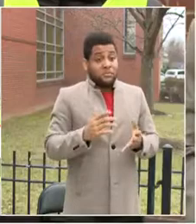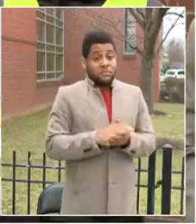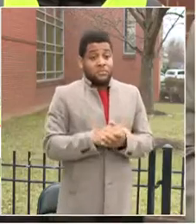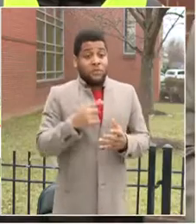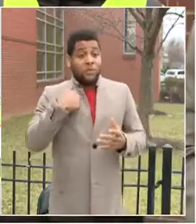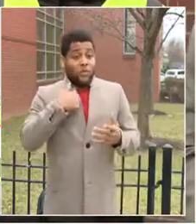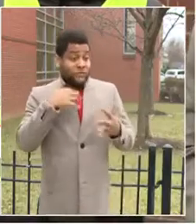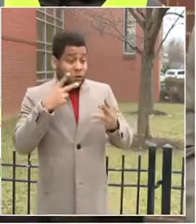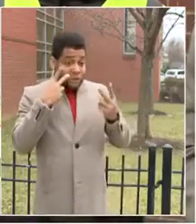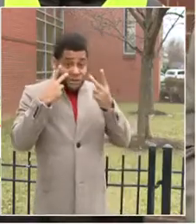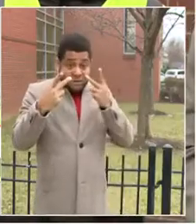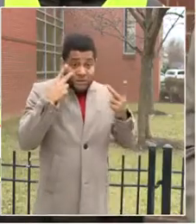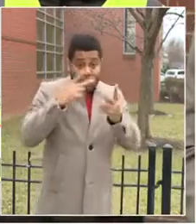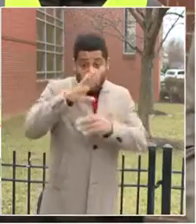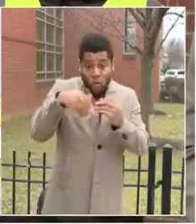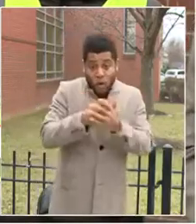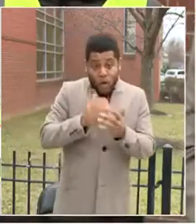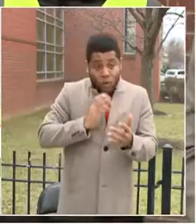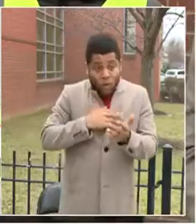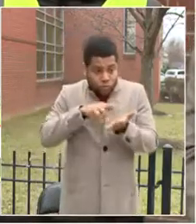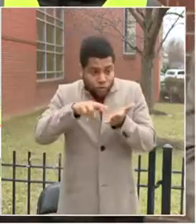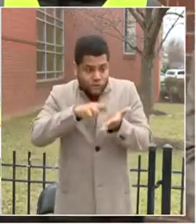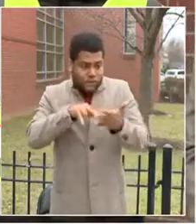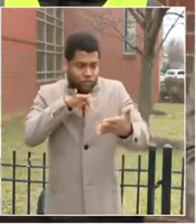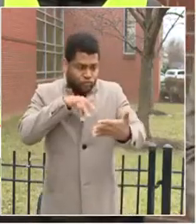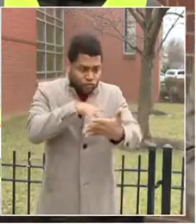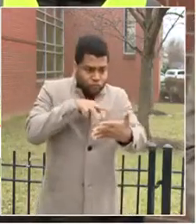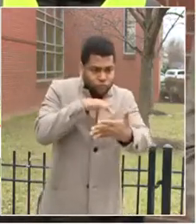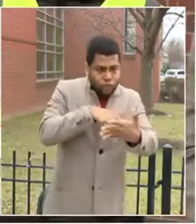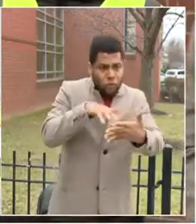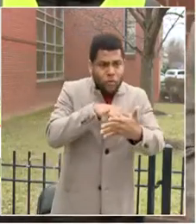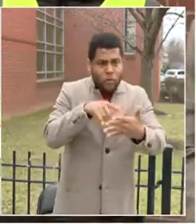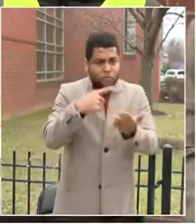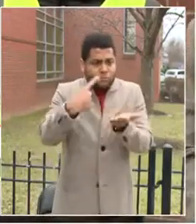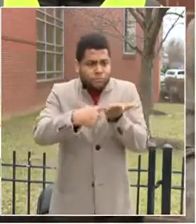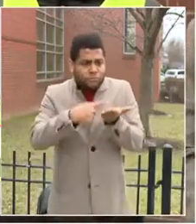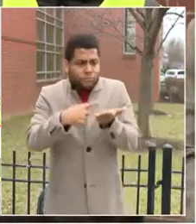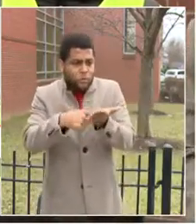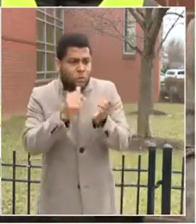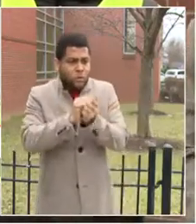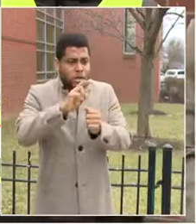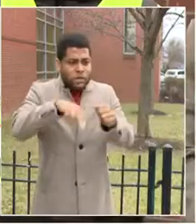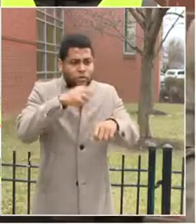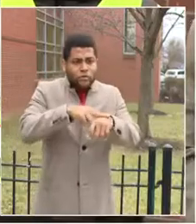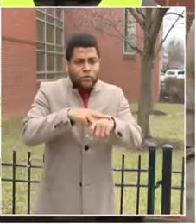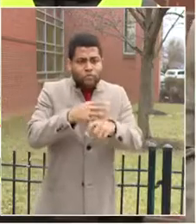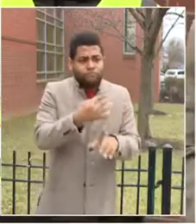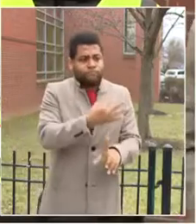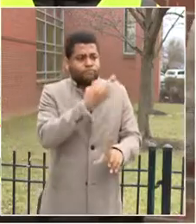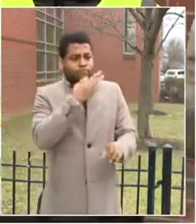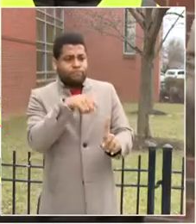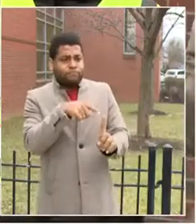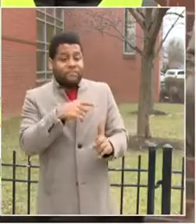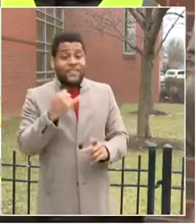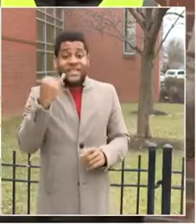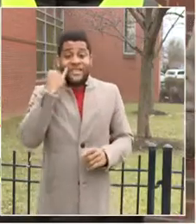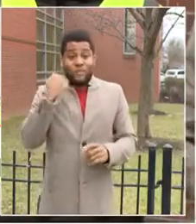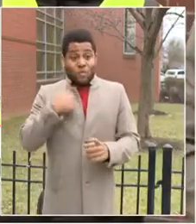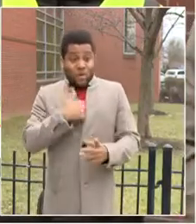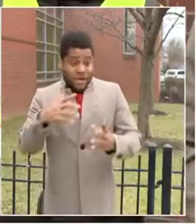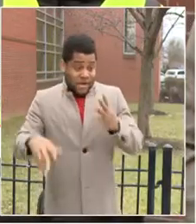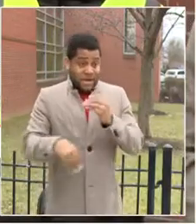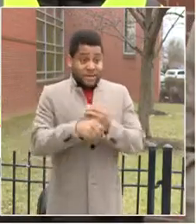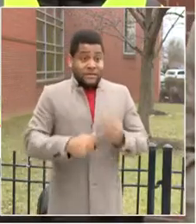of our research and all of our discussions with national experts that adding life coaches to